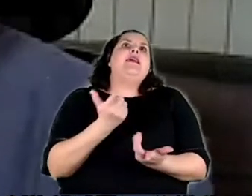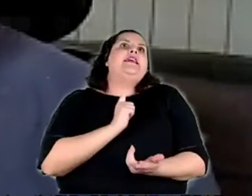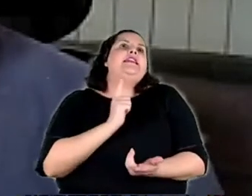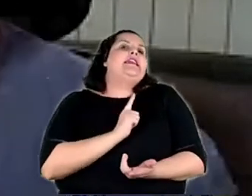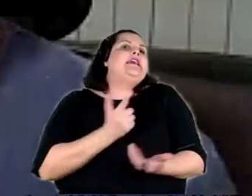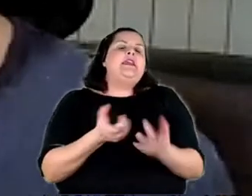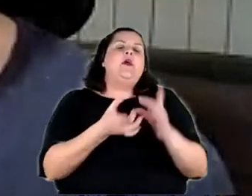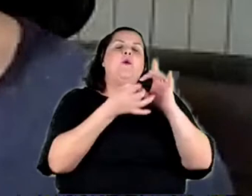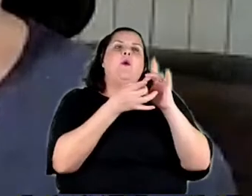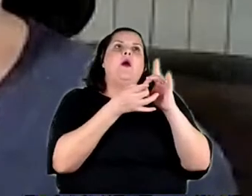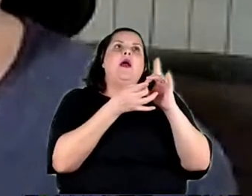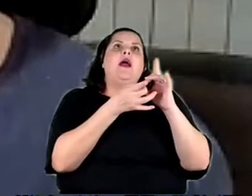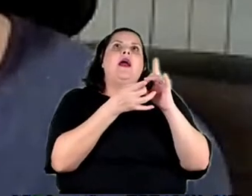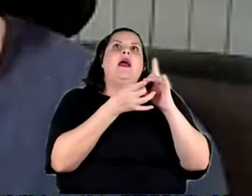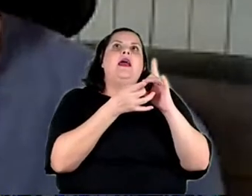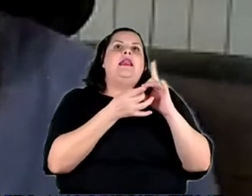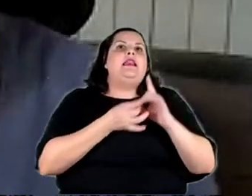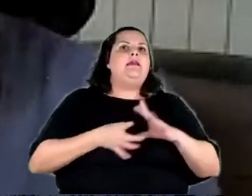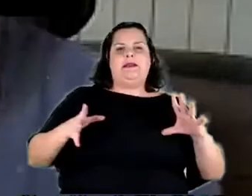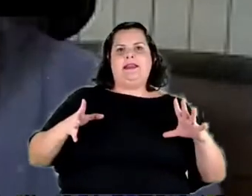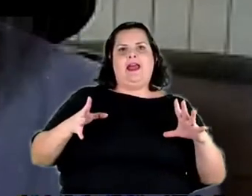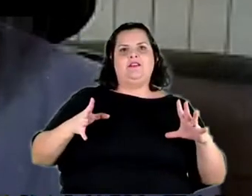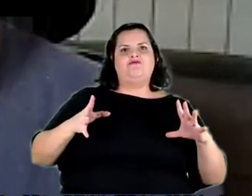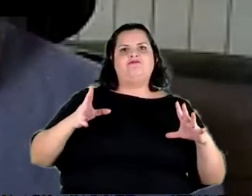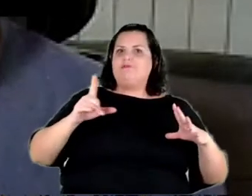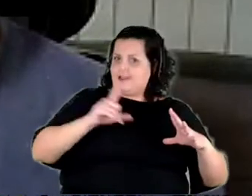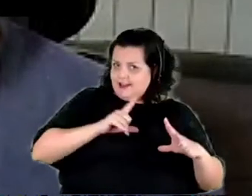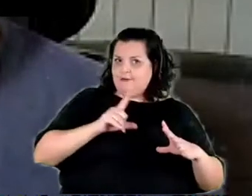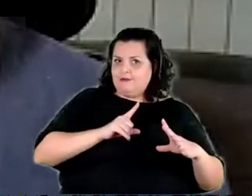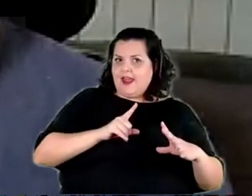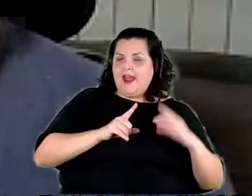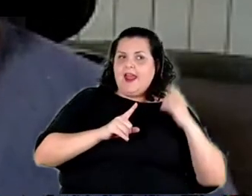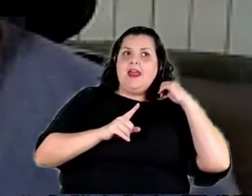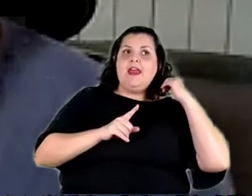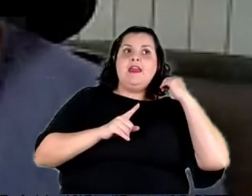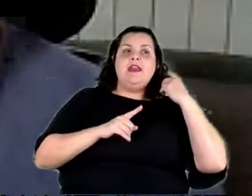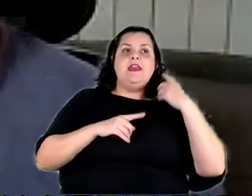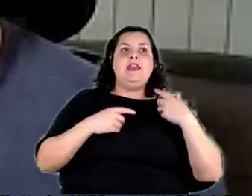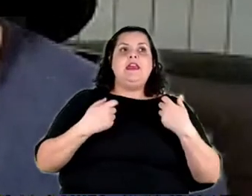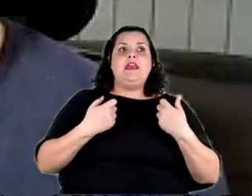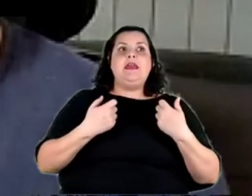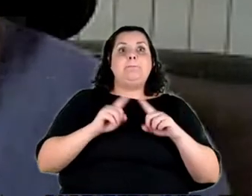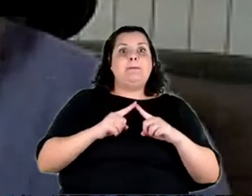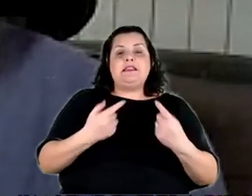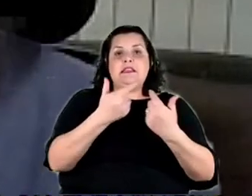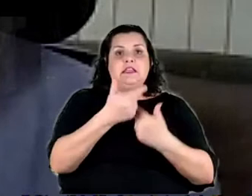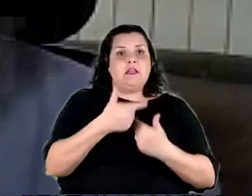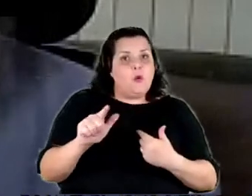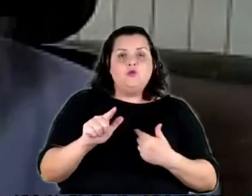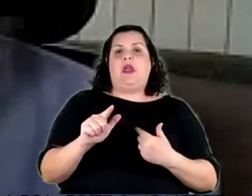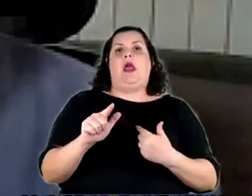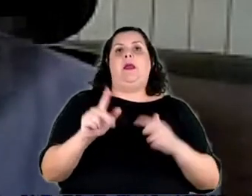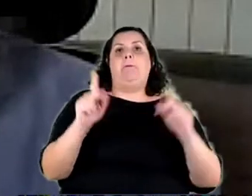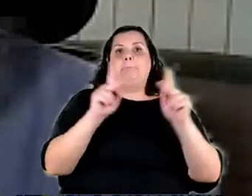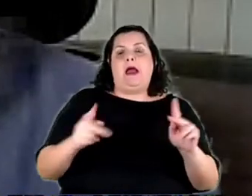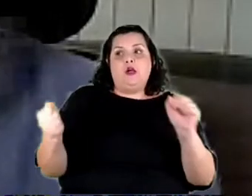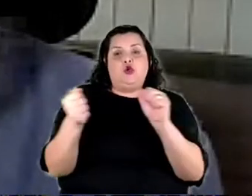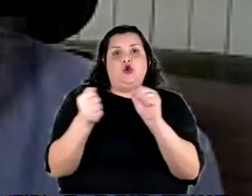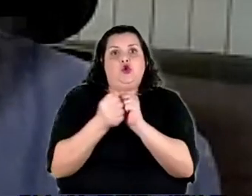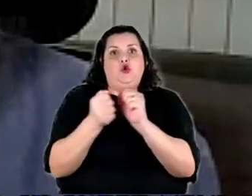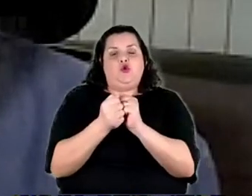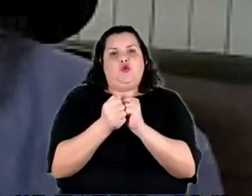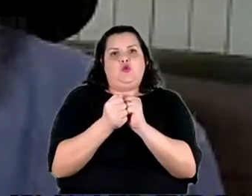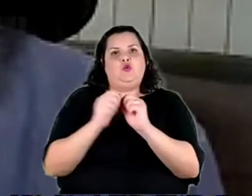Jews. And so on their side, it's this culture of denial. And that's